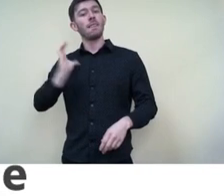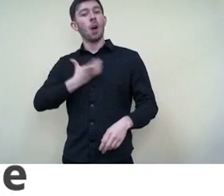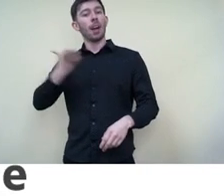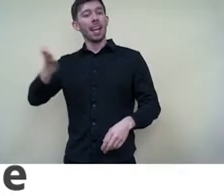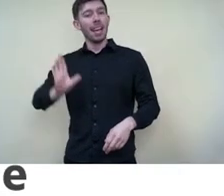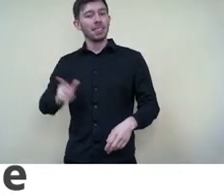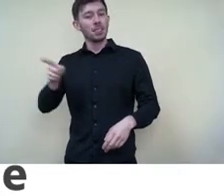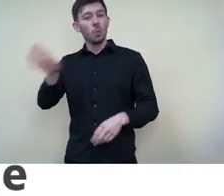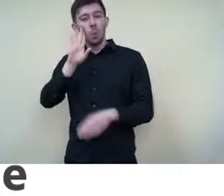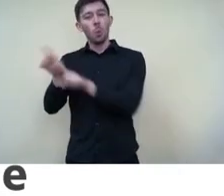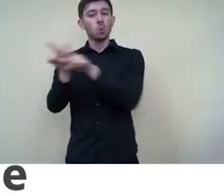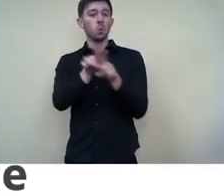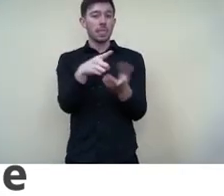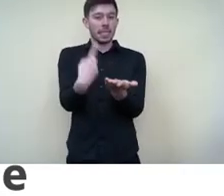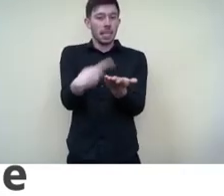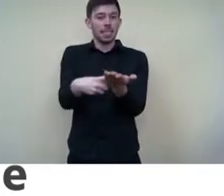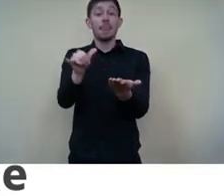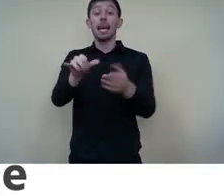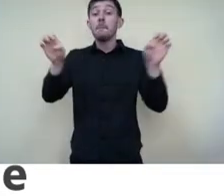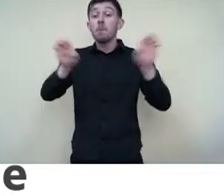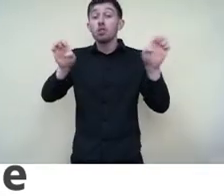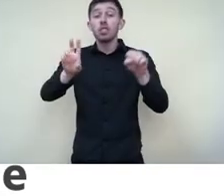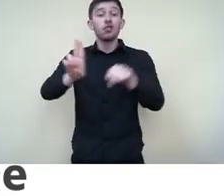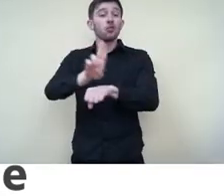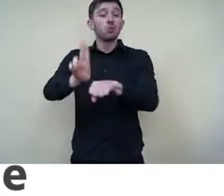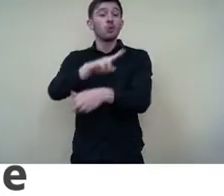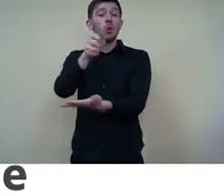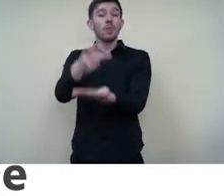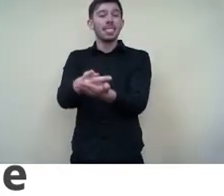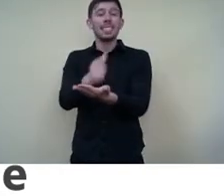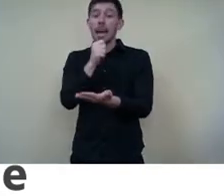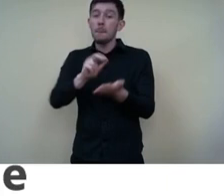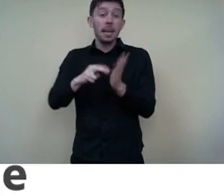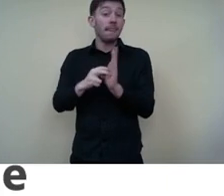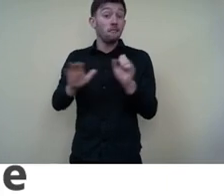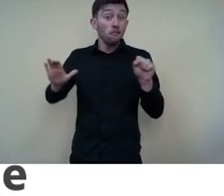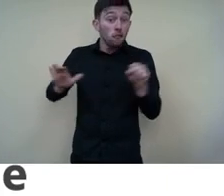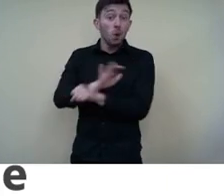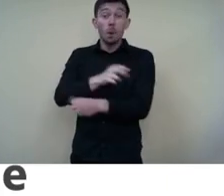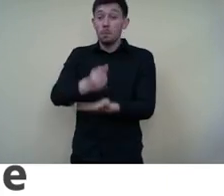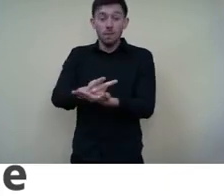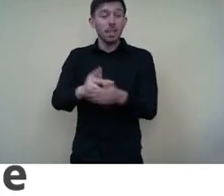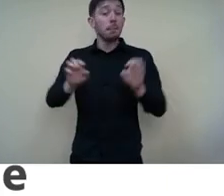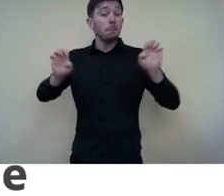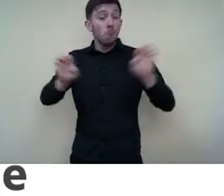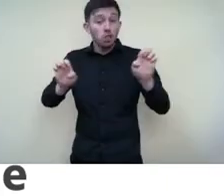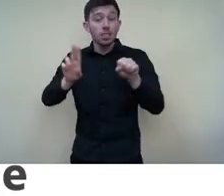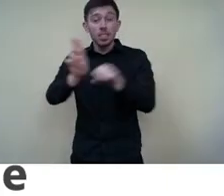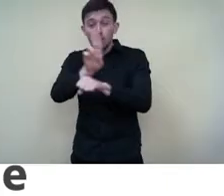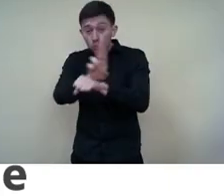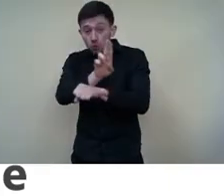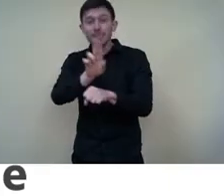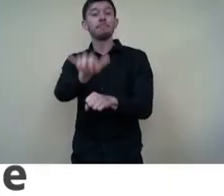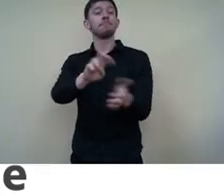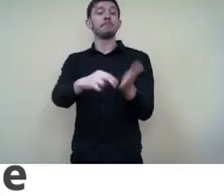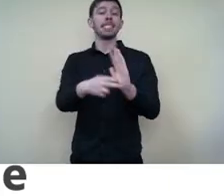to, talks about emergency use authorization. It's not fully approved by the FDA. Emergency use authorization means that